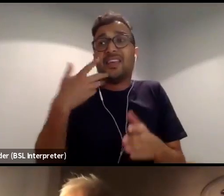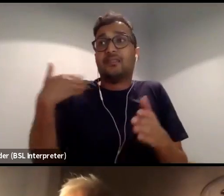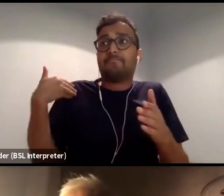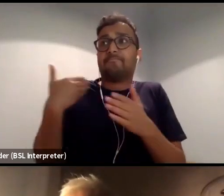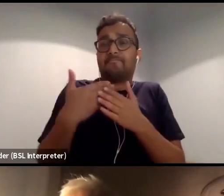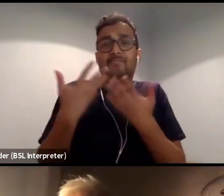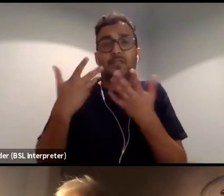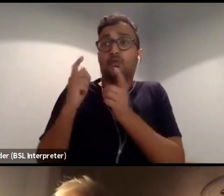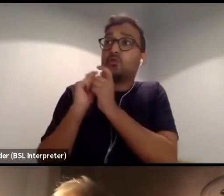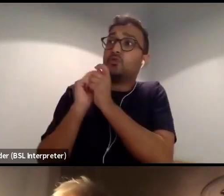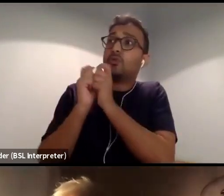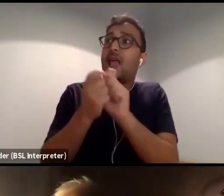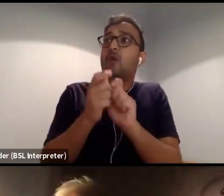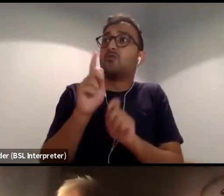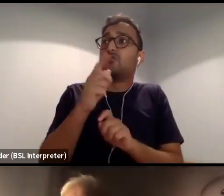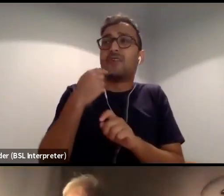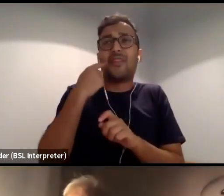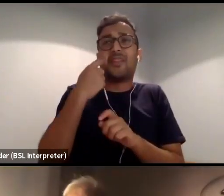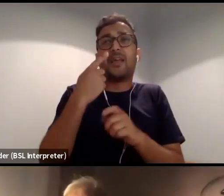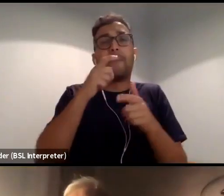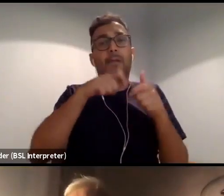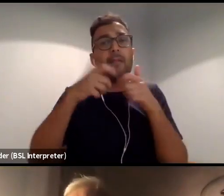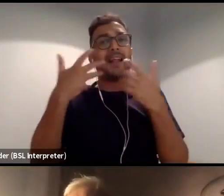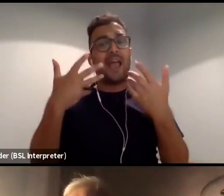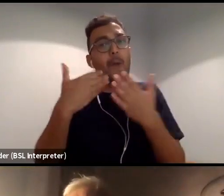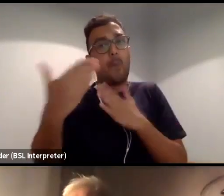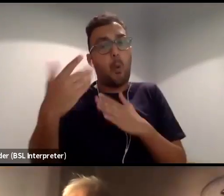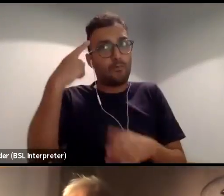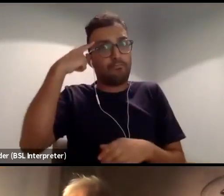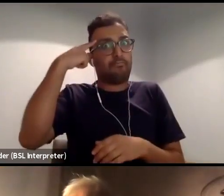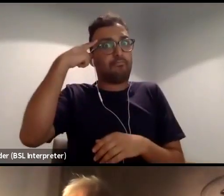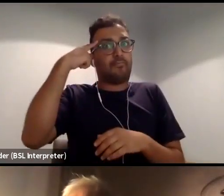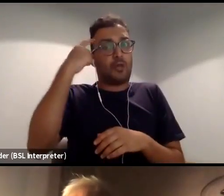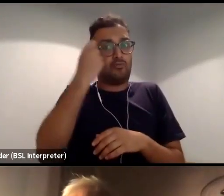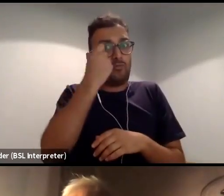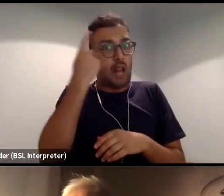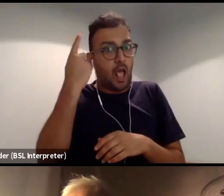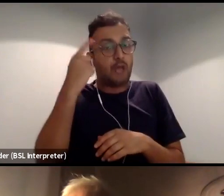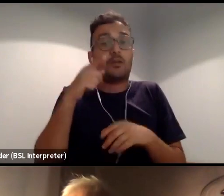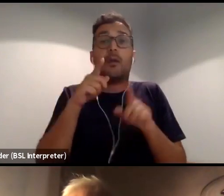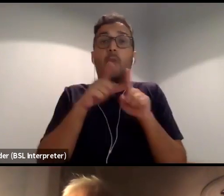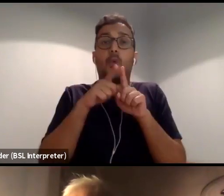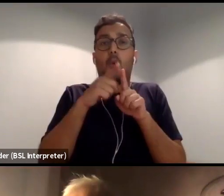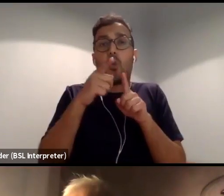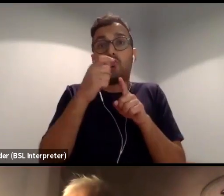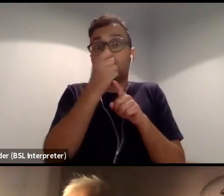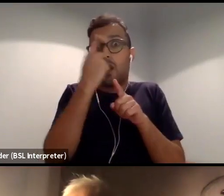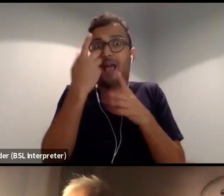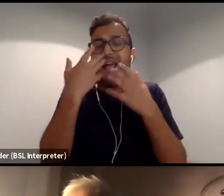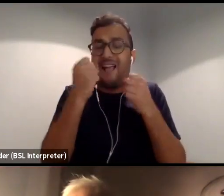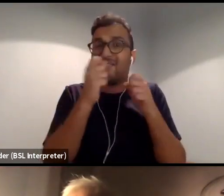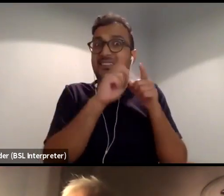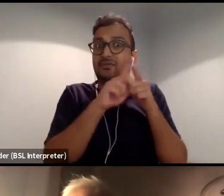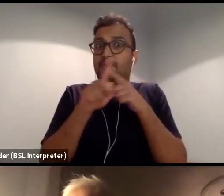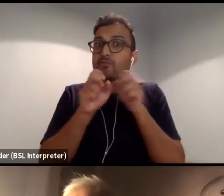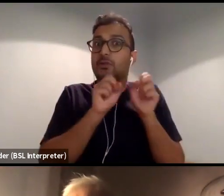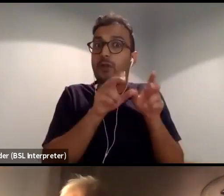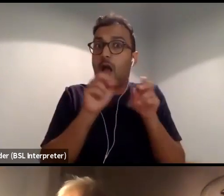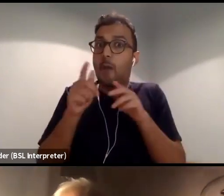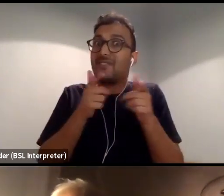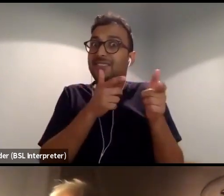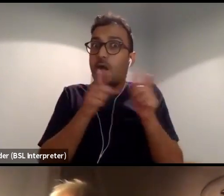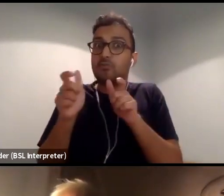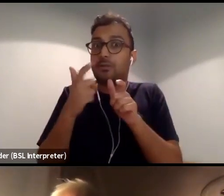people generally are more conscious of extreme right-wing terrorism in the UK. I think since then we've